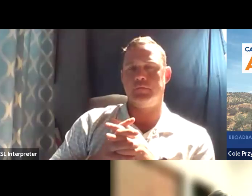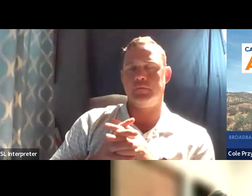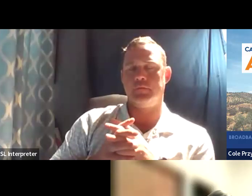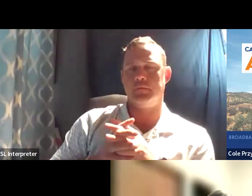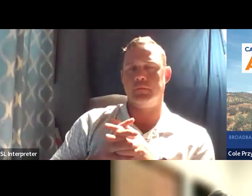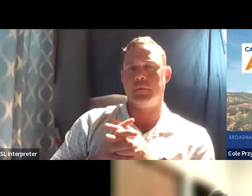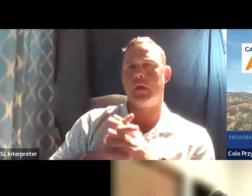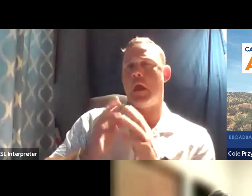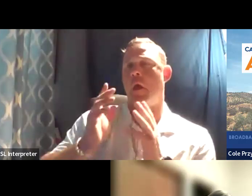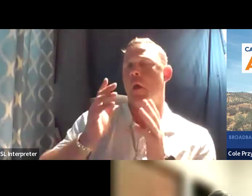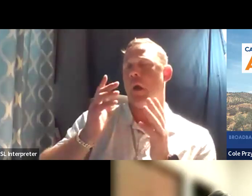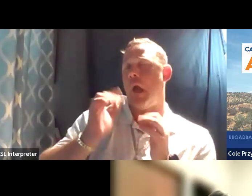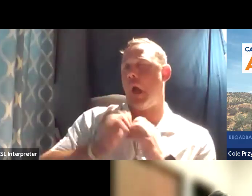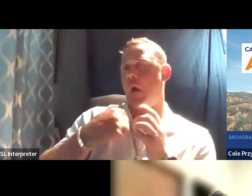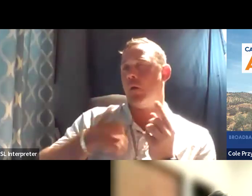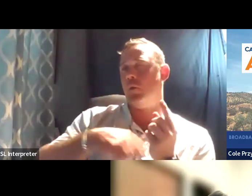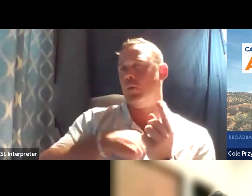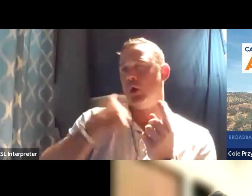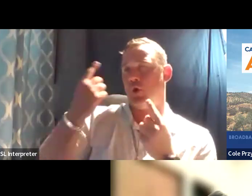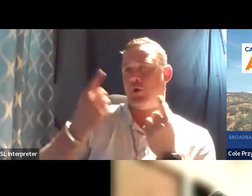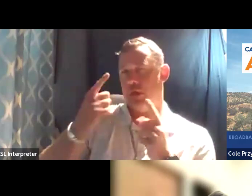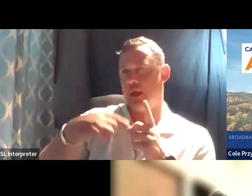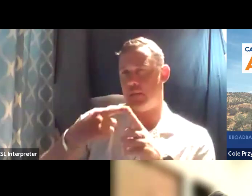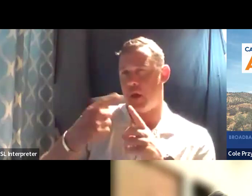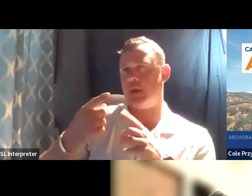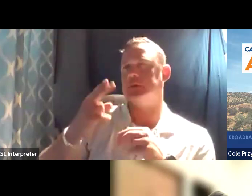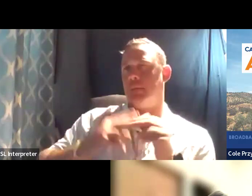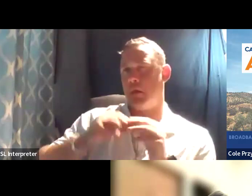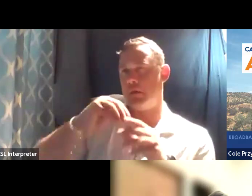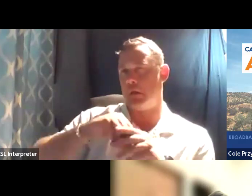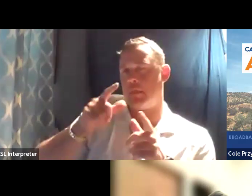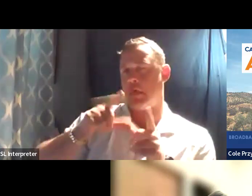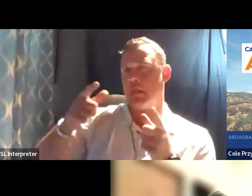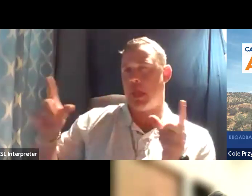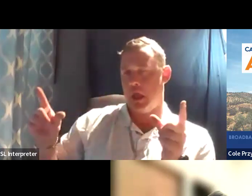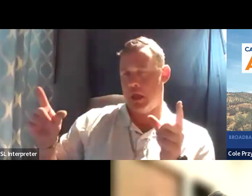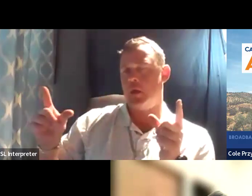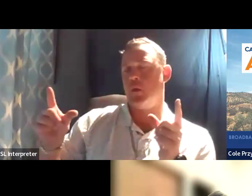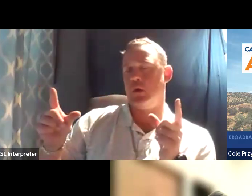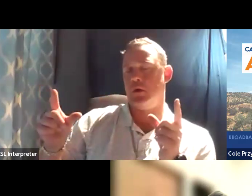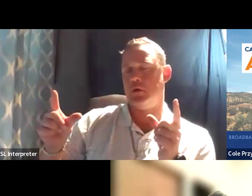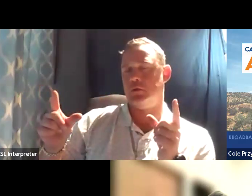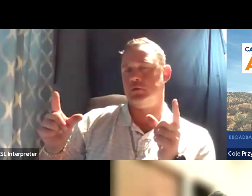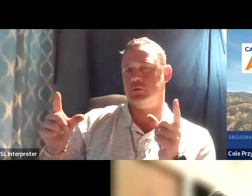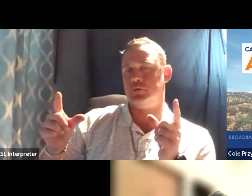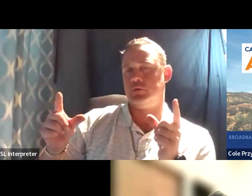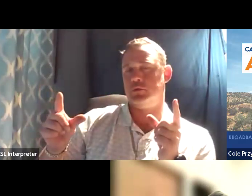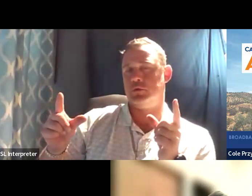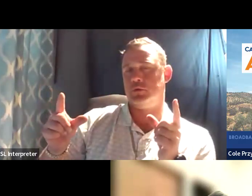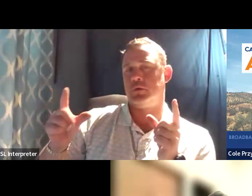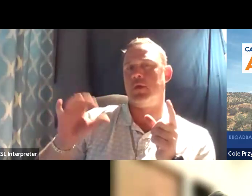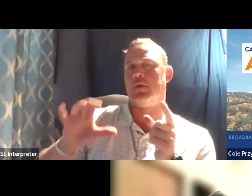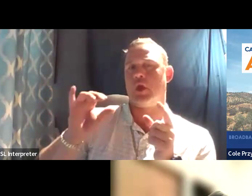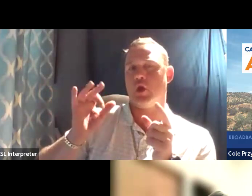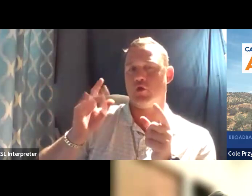the way we're thinking about that is just building in the language that the grant